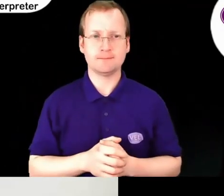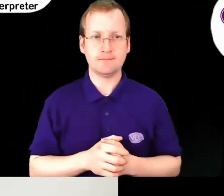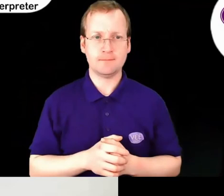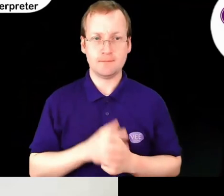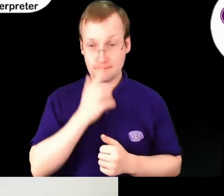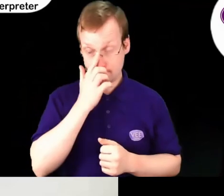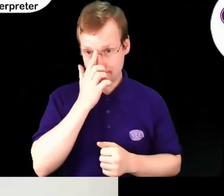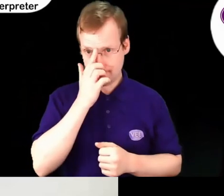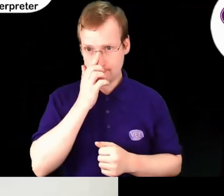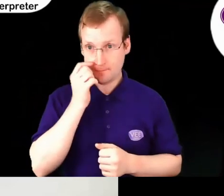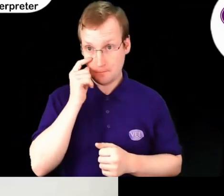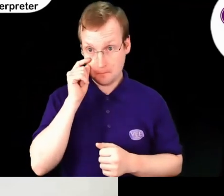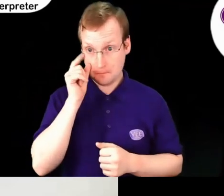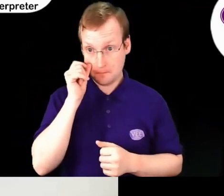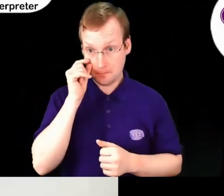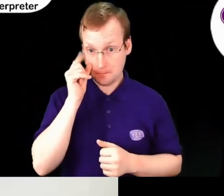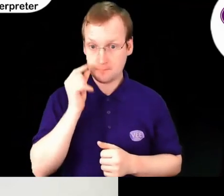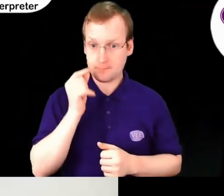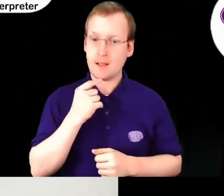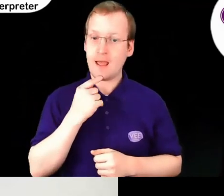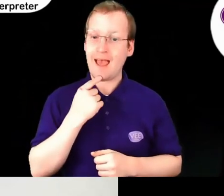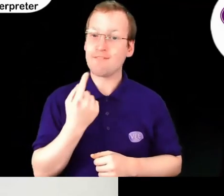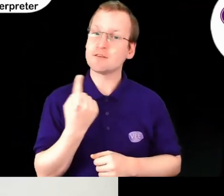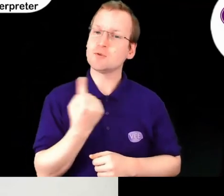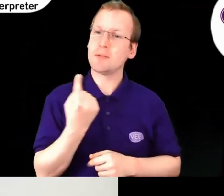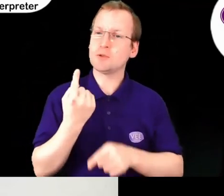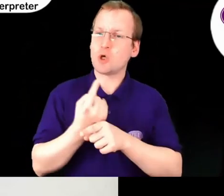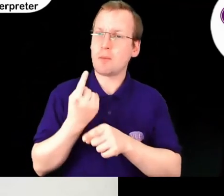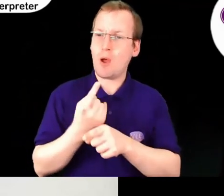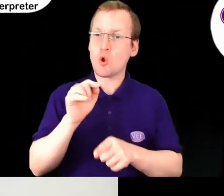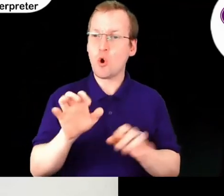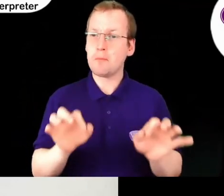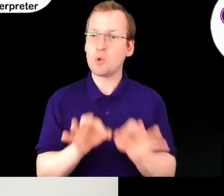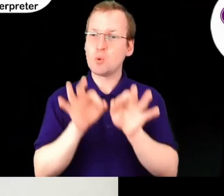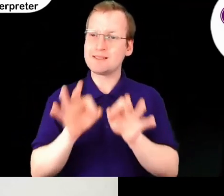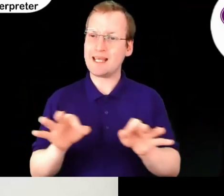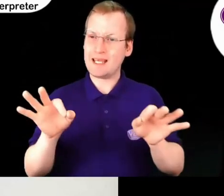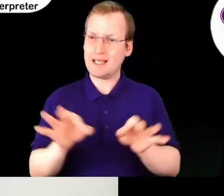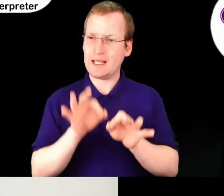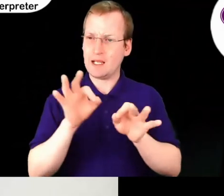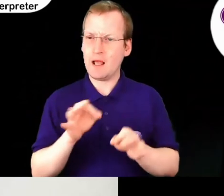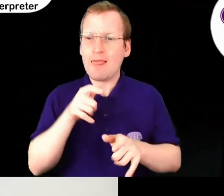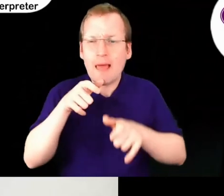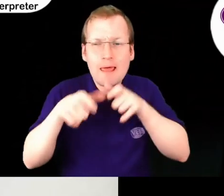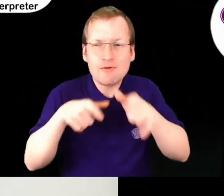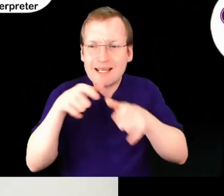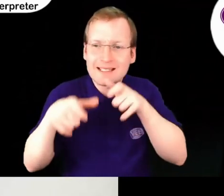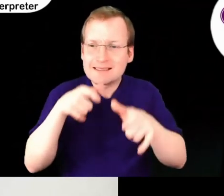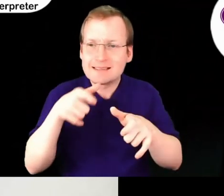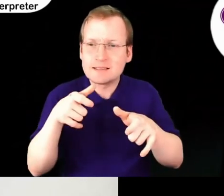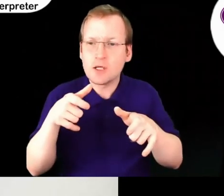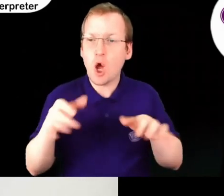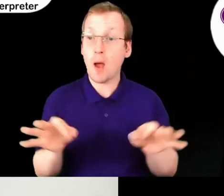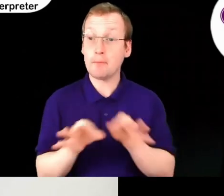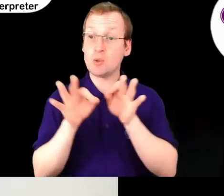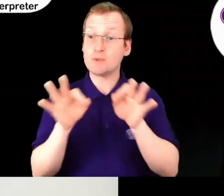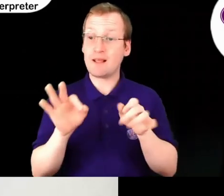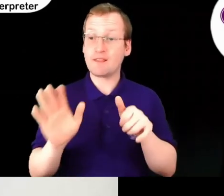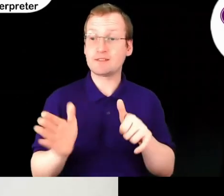Rhythm would like to know something about your music. She would like to know, is it the lyrics or the music that comes